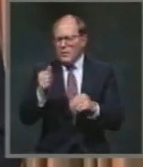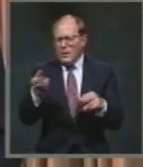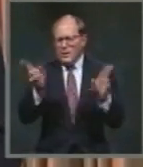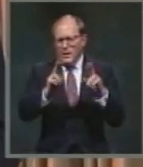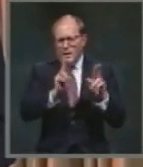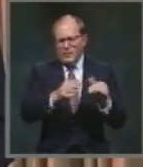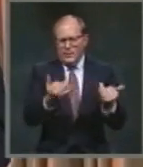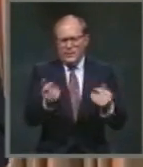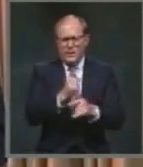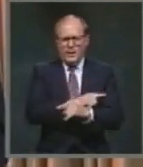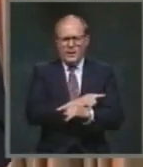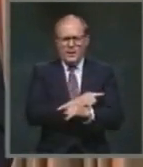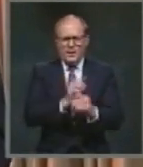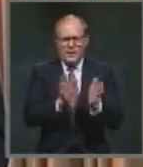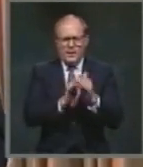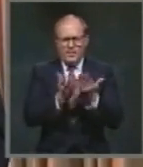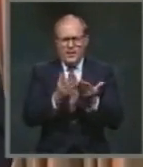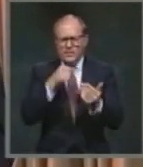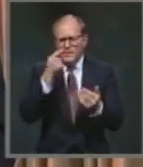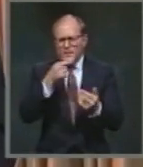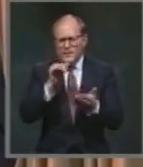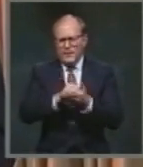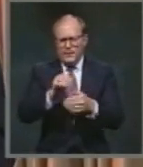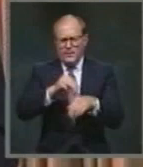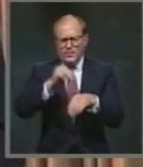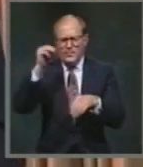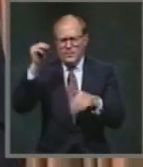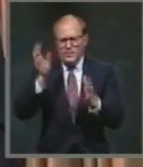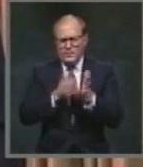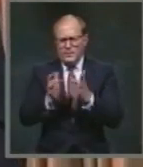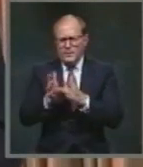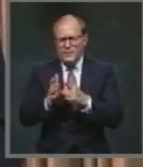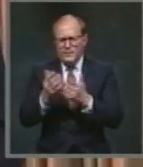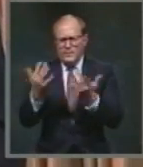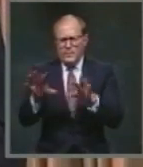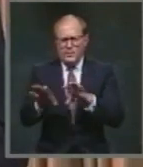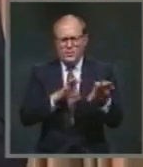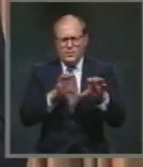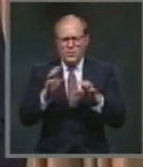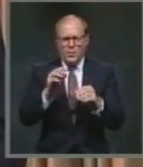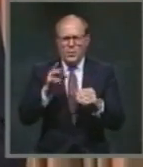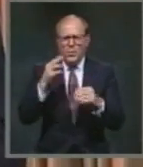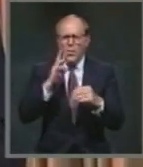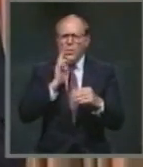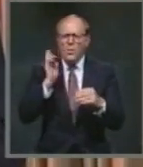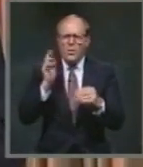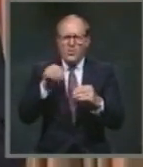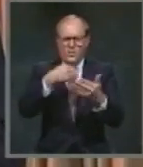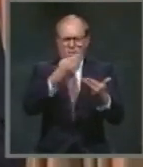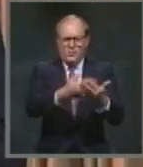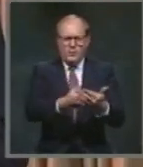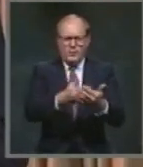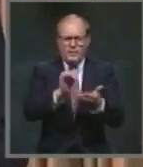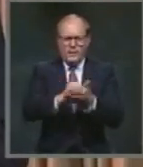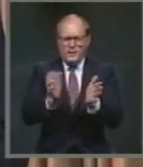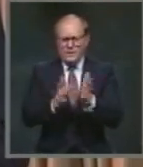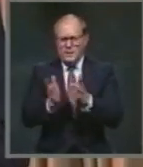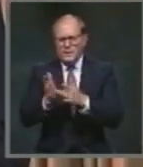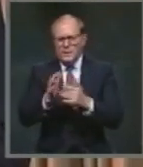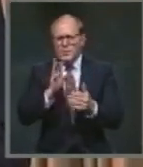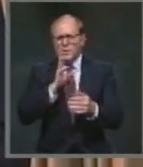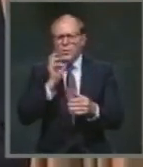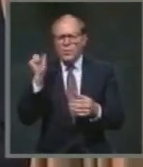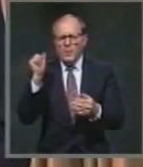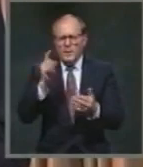occurring. The Bible plainly says that the miracles Jesus did were to confirm his claims to deity, John 20,